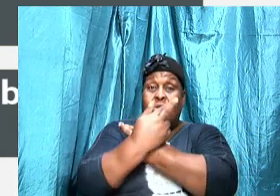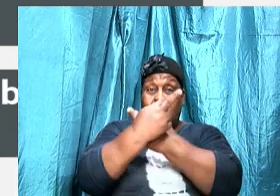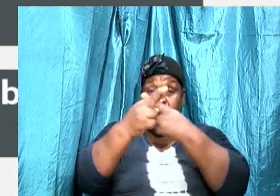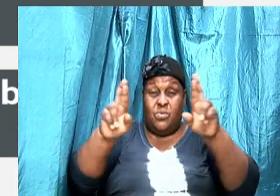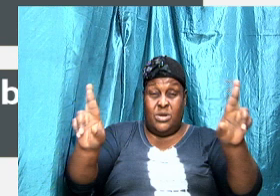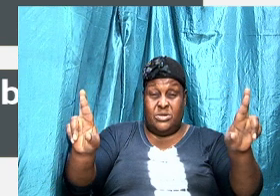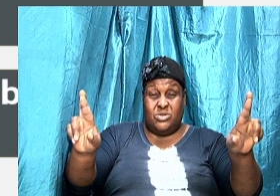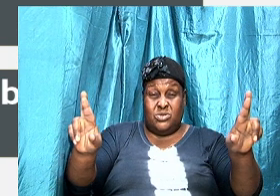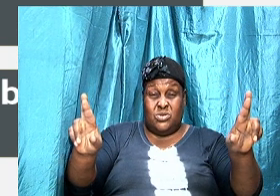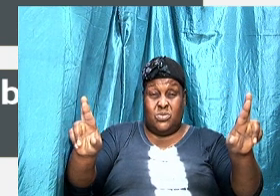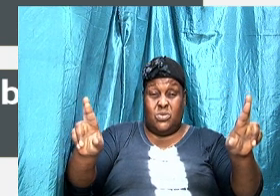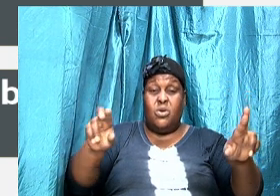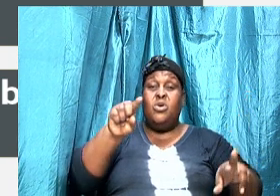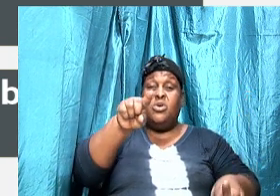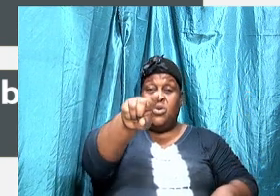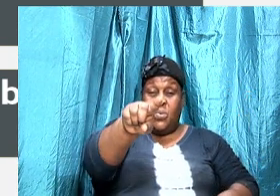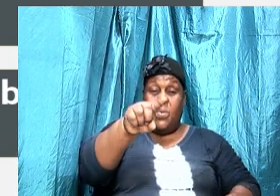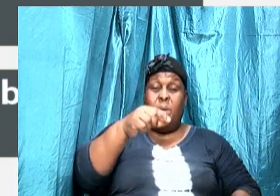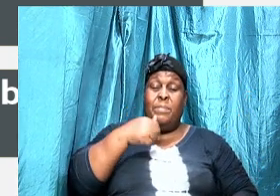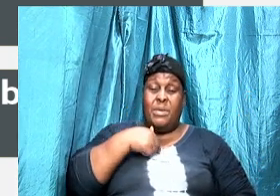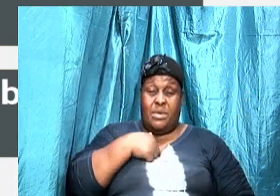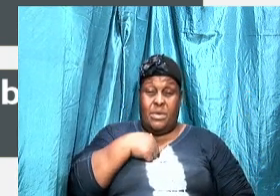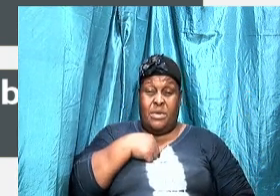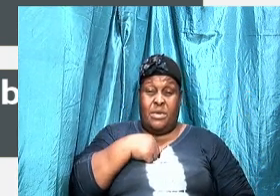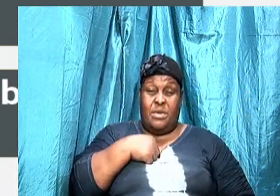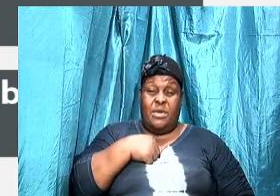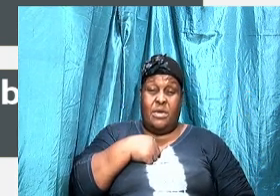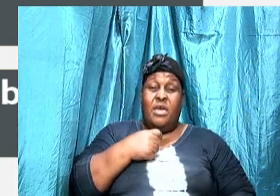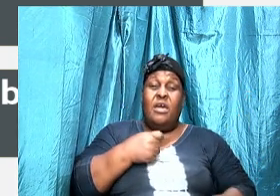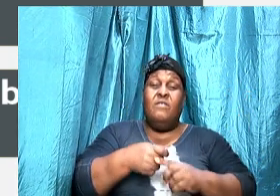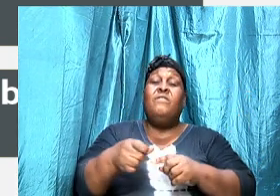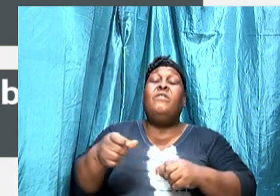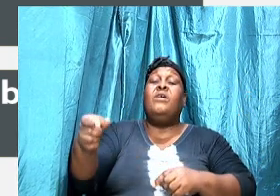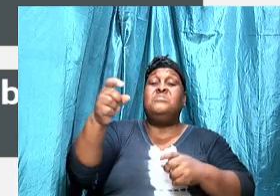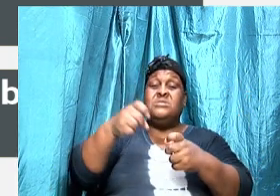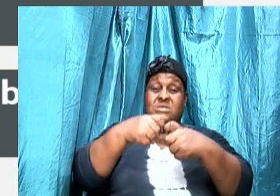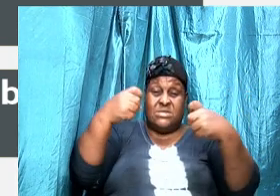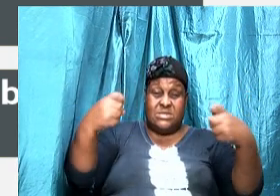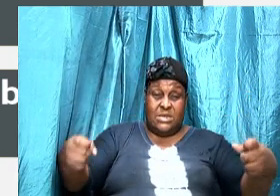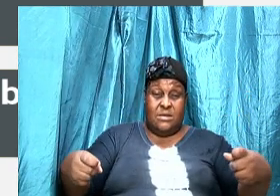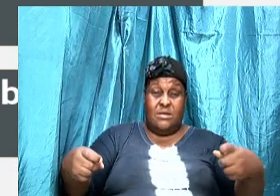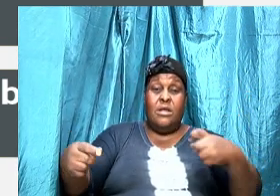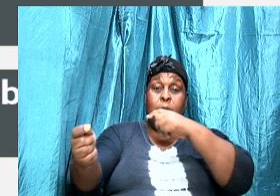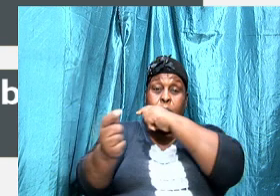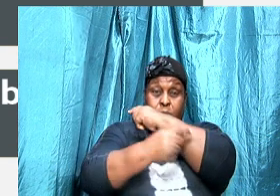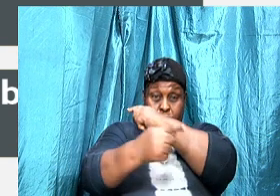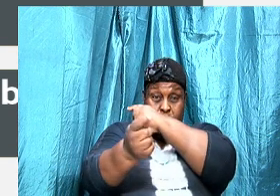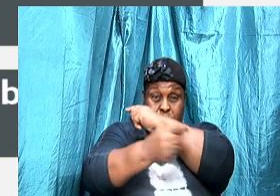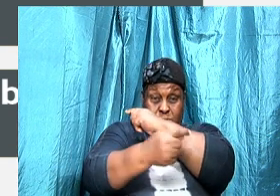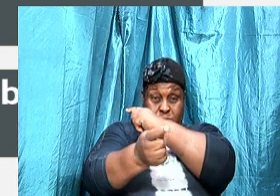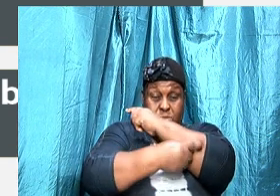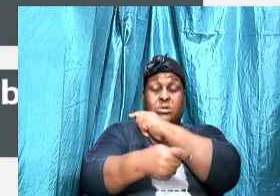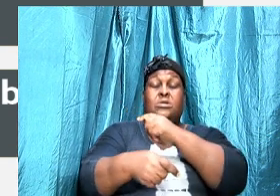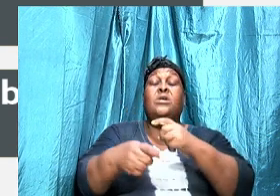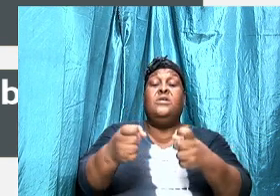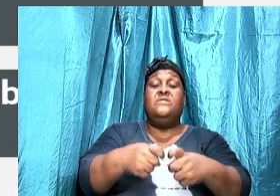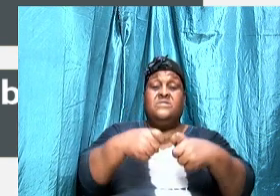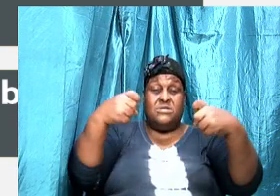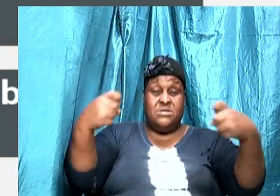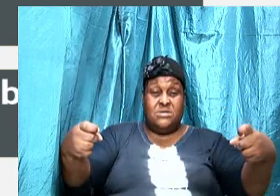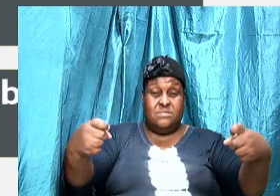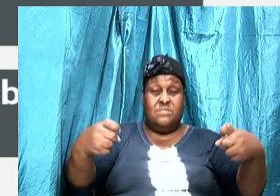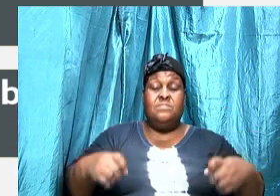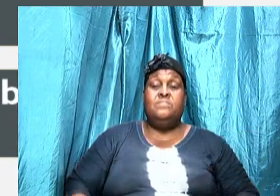humanity from the dominion of sin and from the penalty of sin.